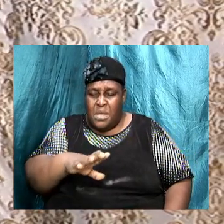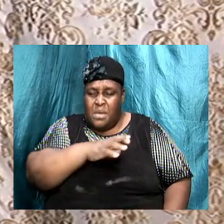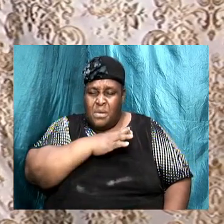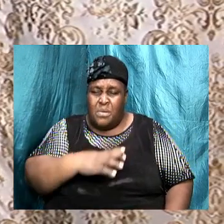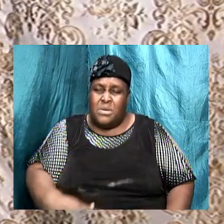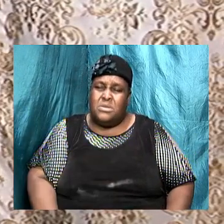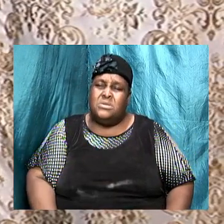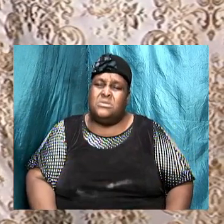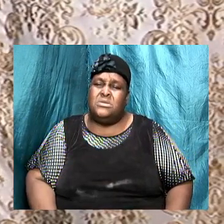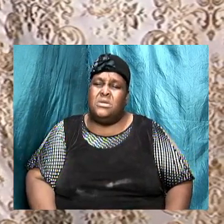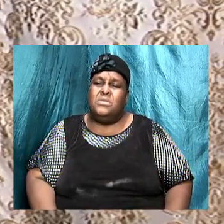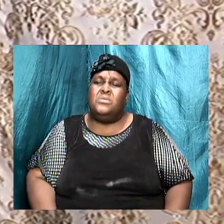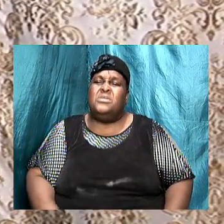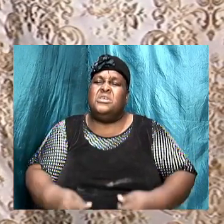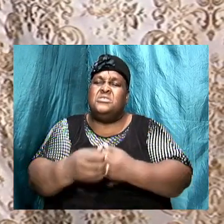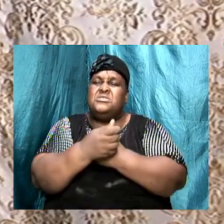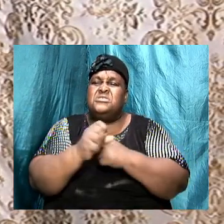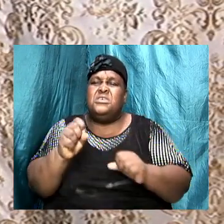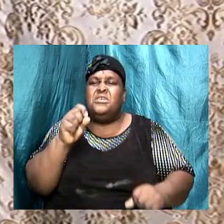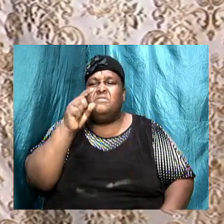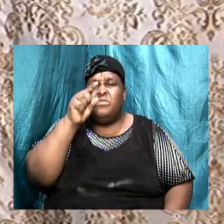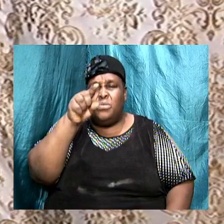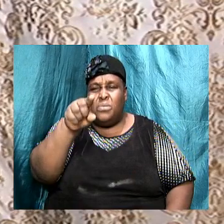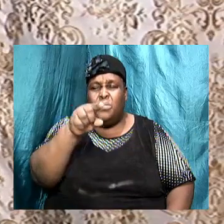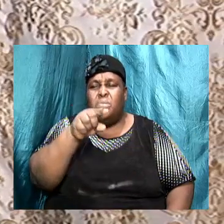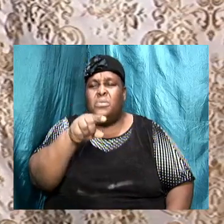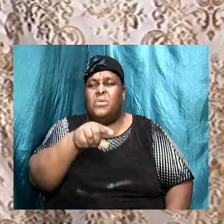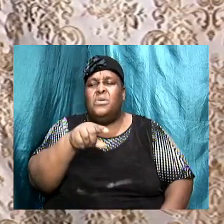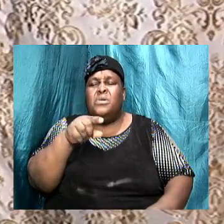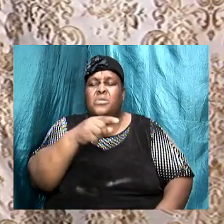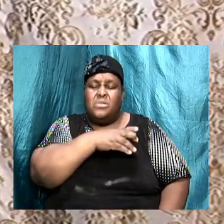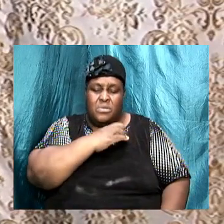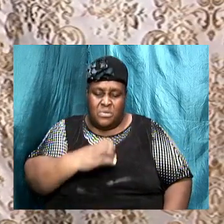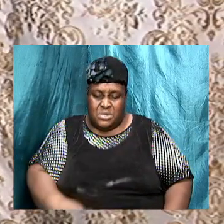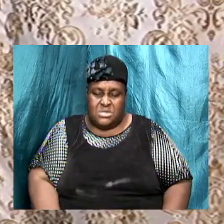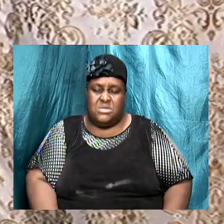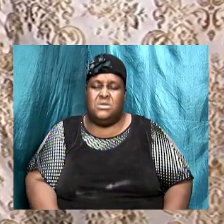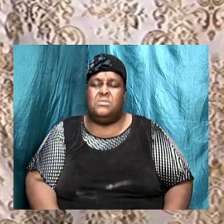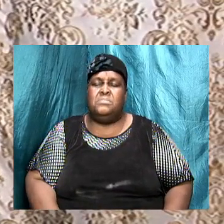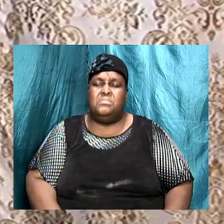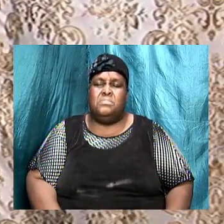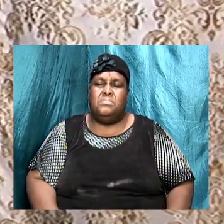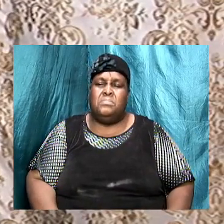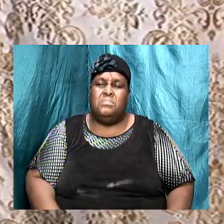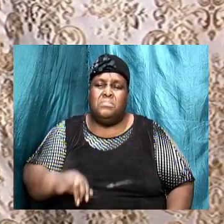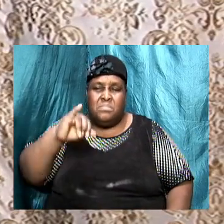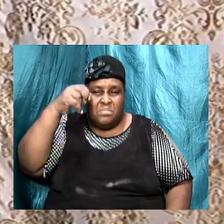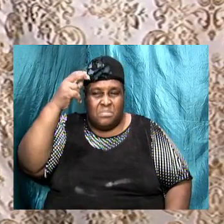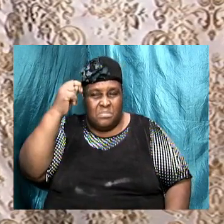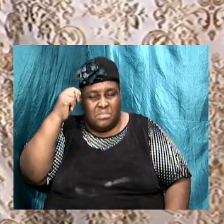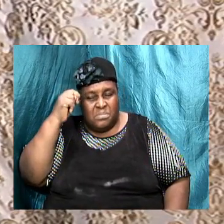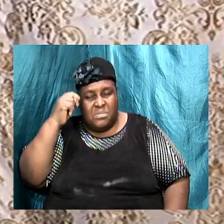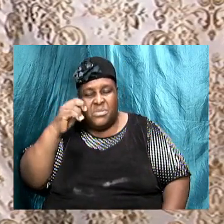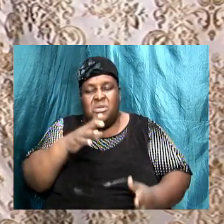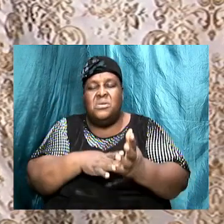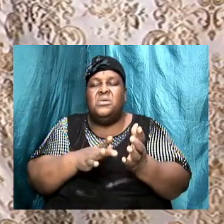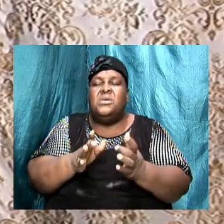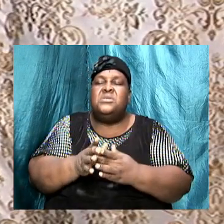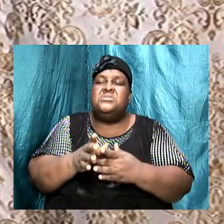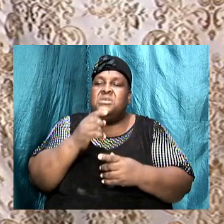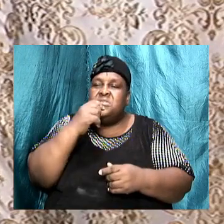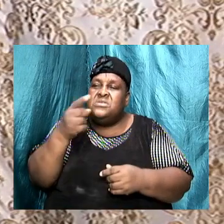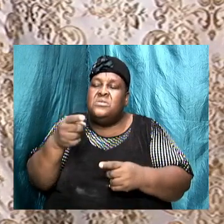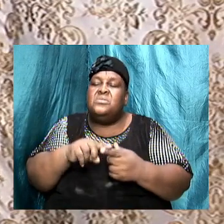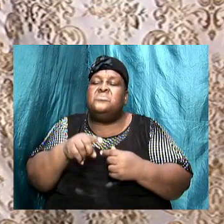from falsehood, we said, is to know truth. John 14, verse 6, Jesus said unto them, I am